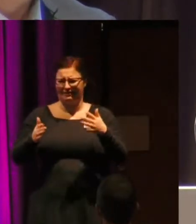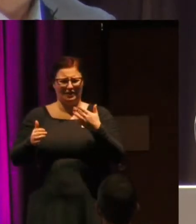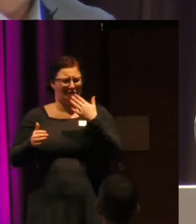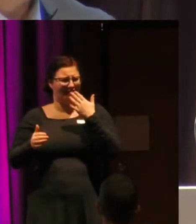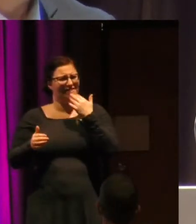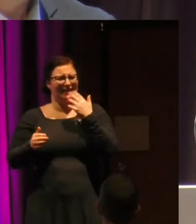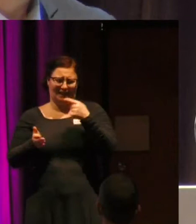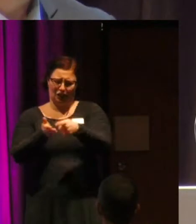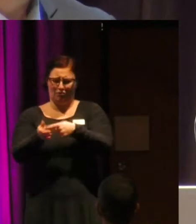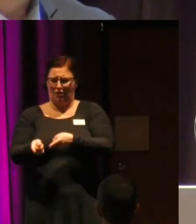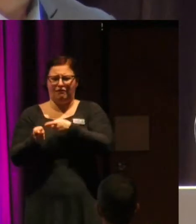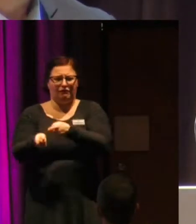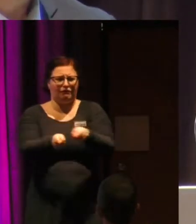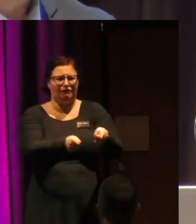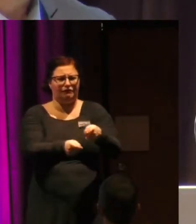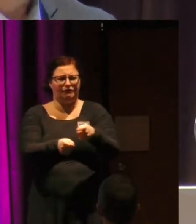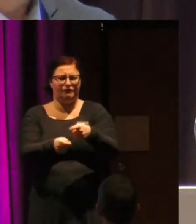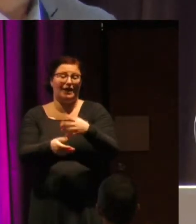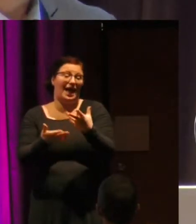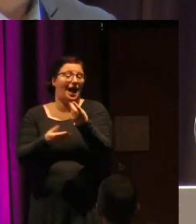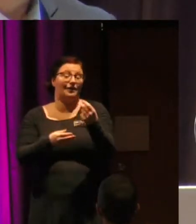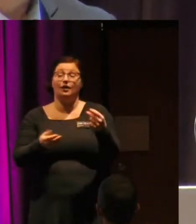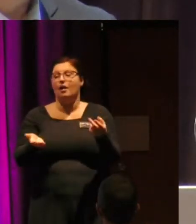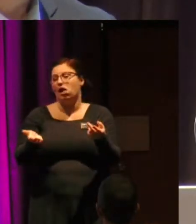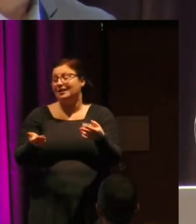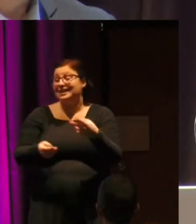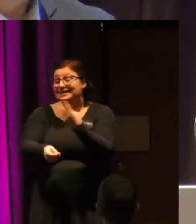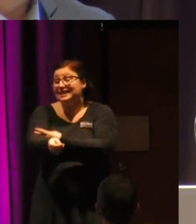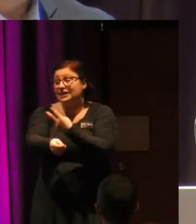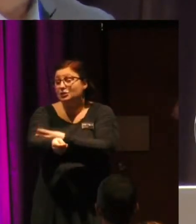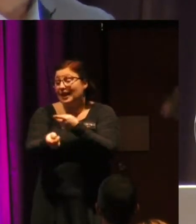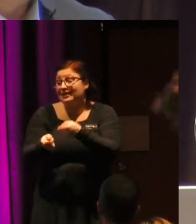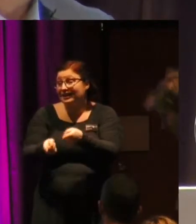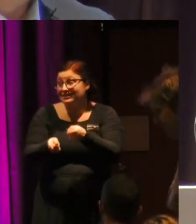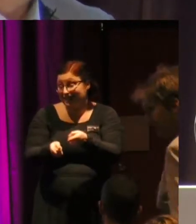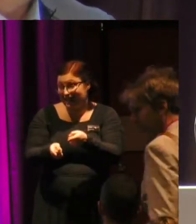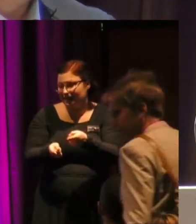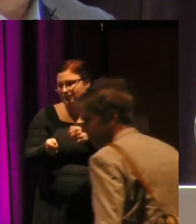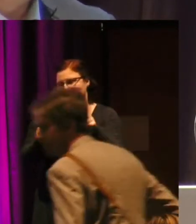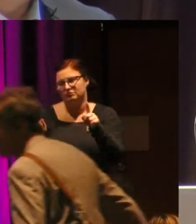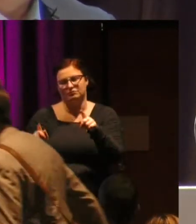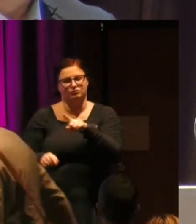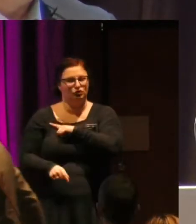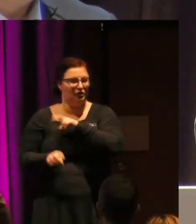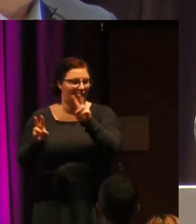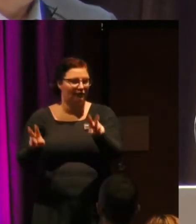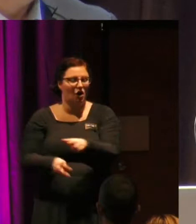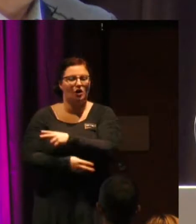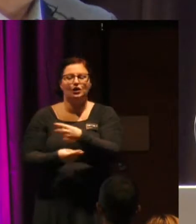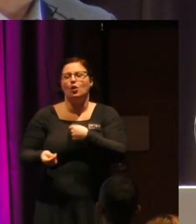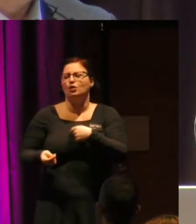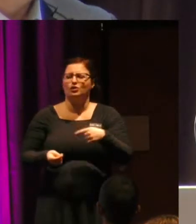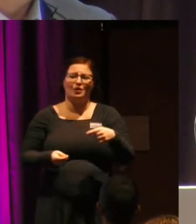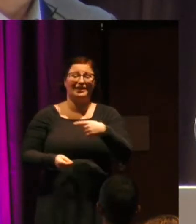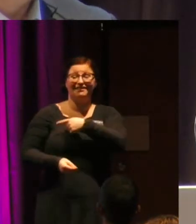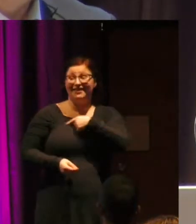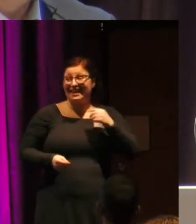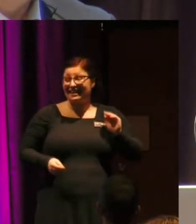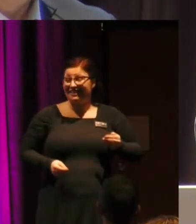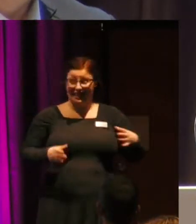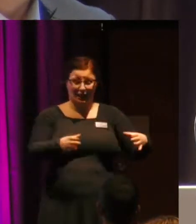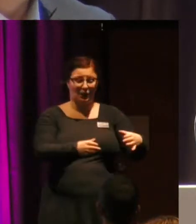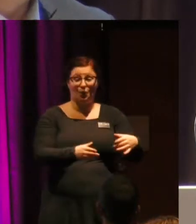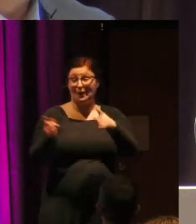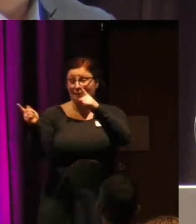mean, sex abuse is very common. And also minimizing us as humans is also